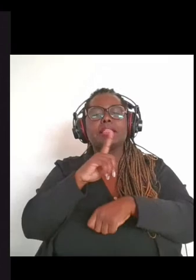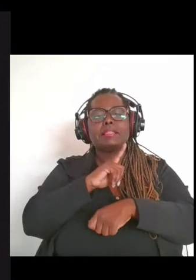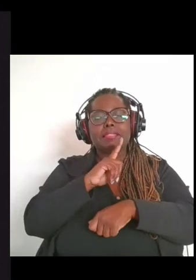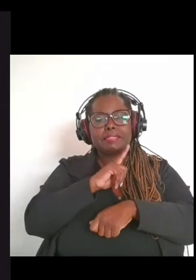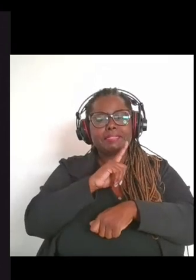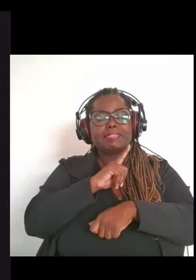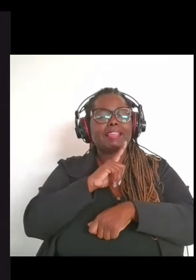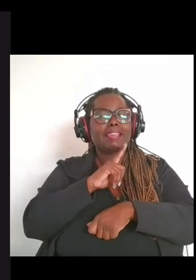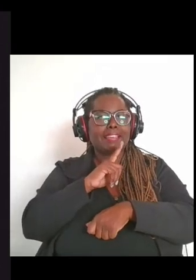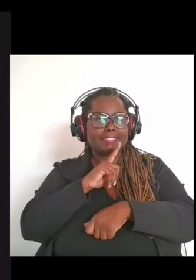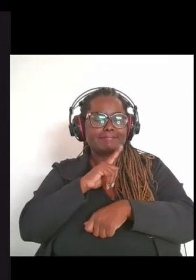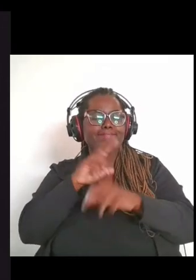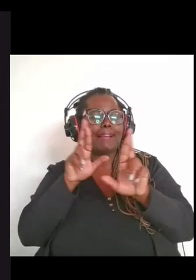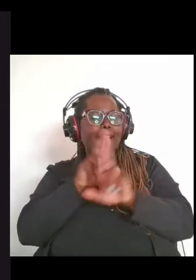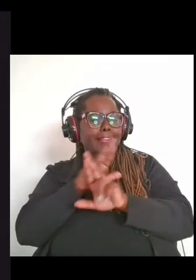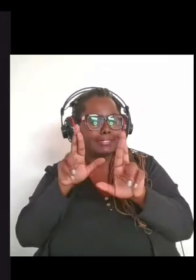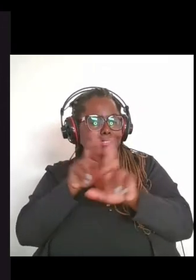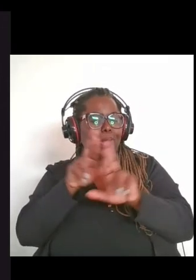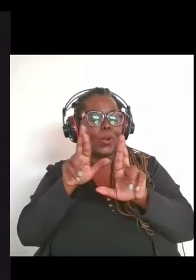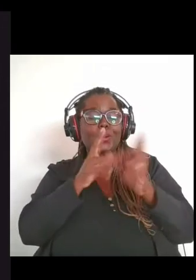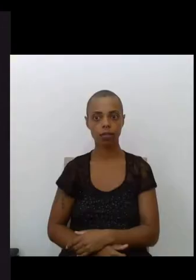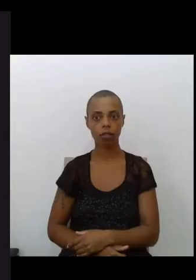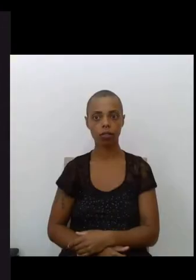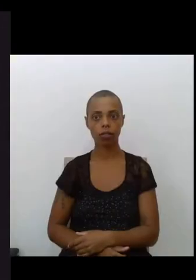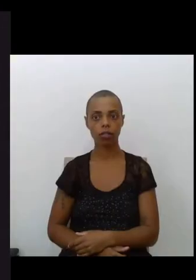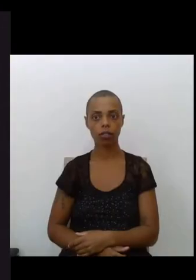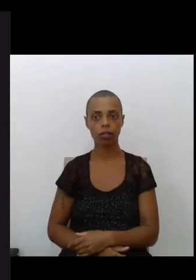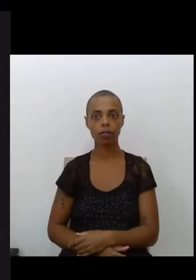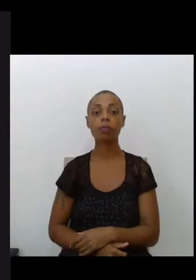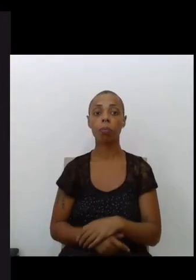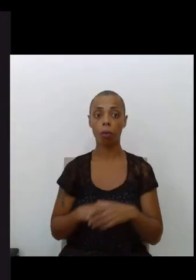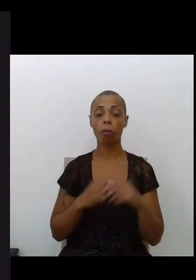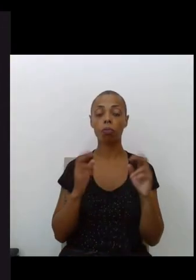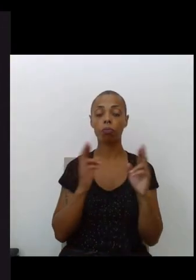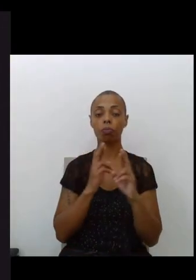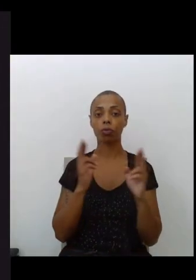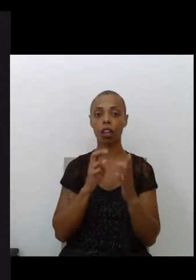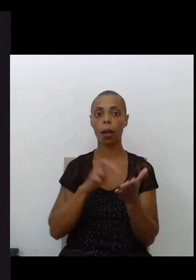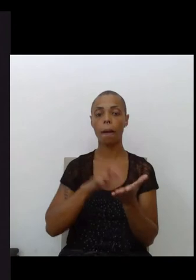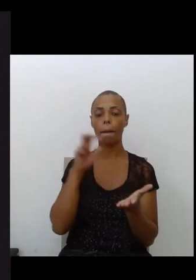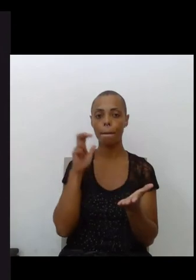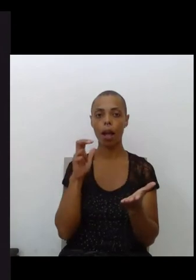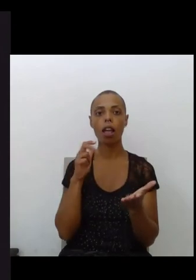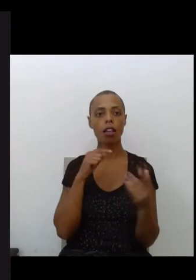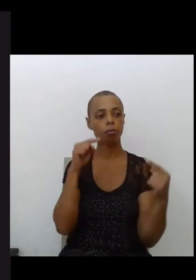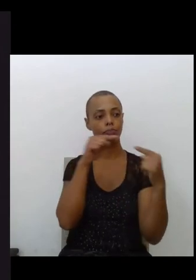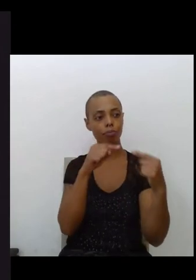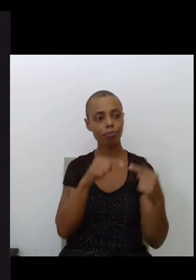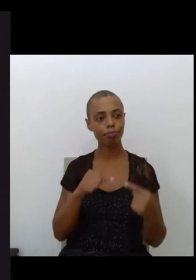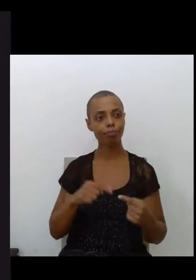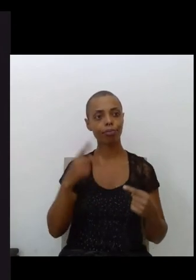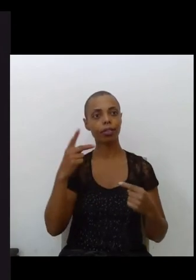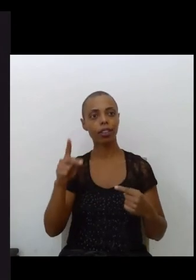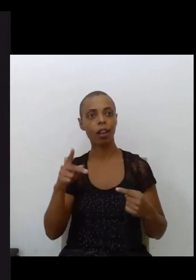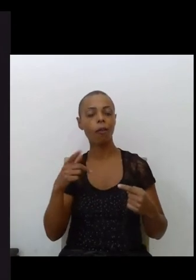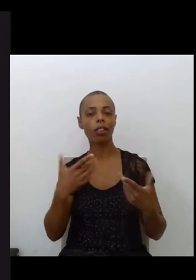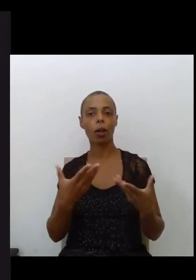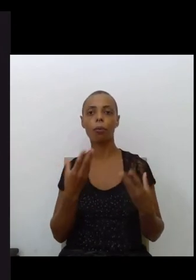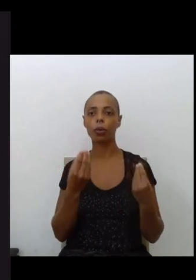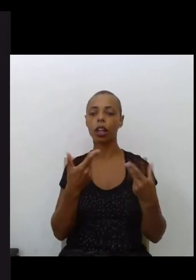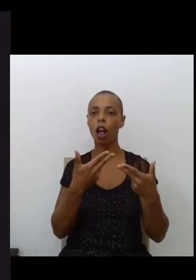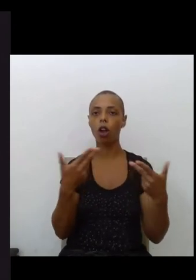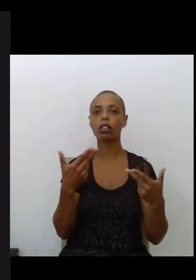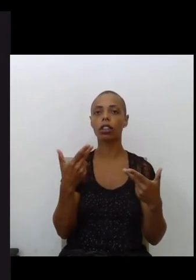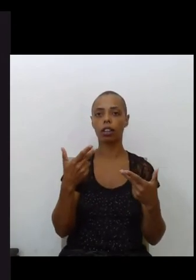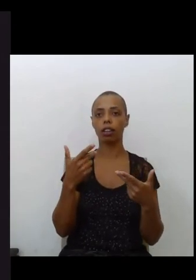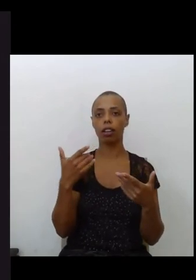there are many links between your presentations and the panel that we had in the morning many uh